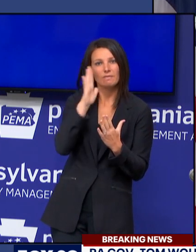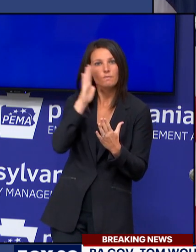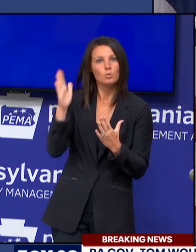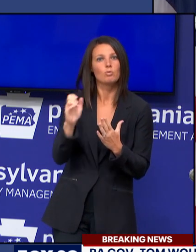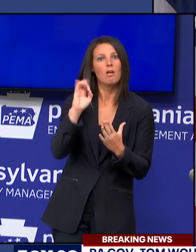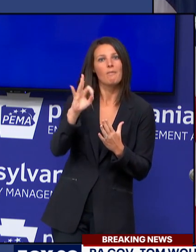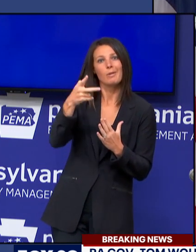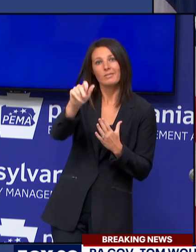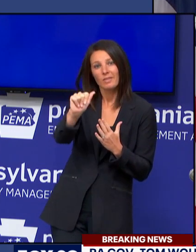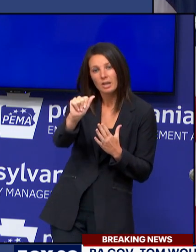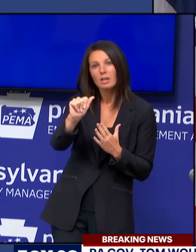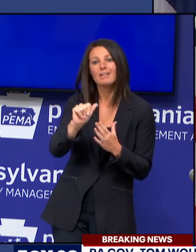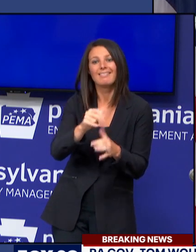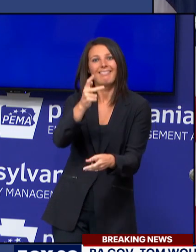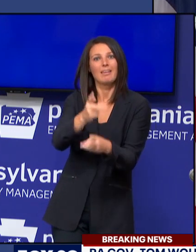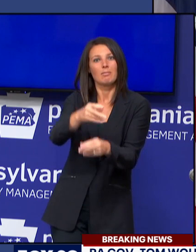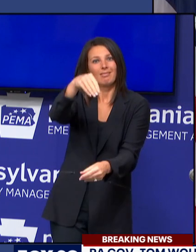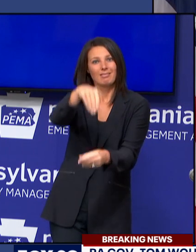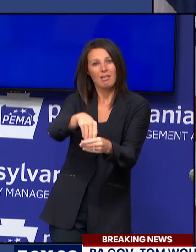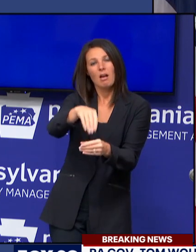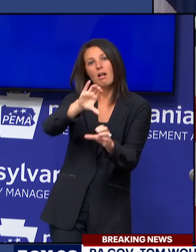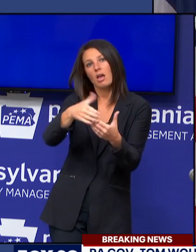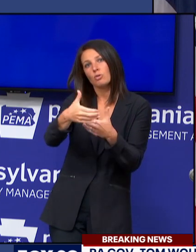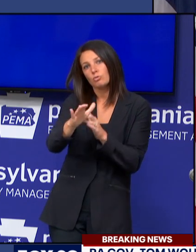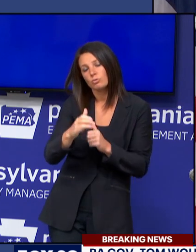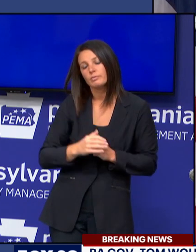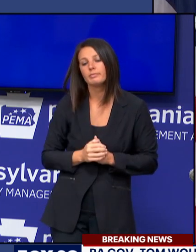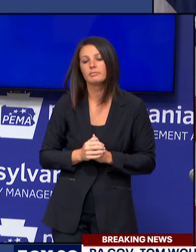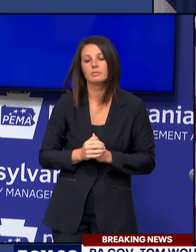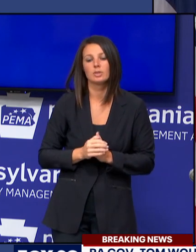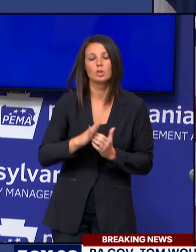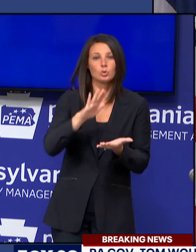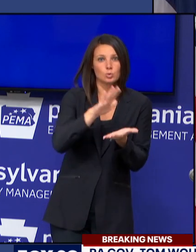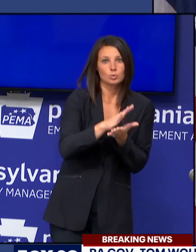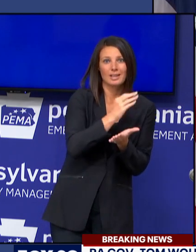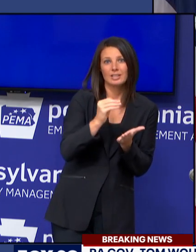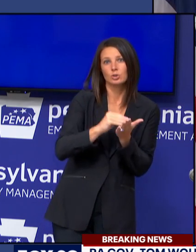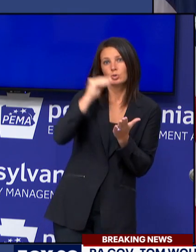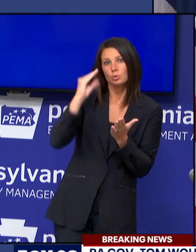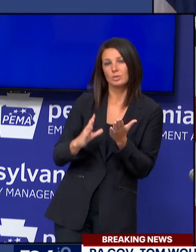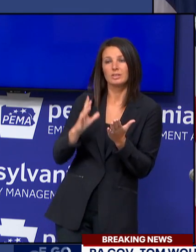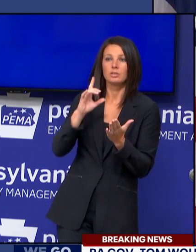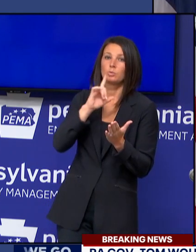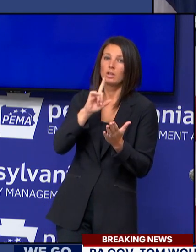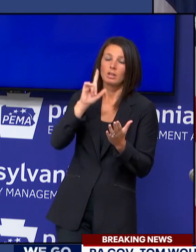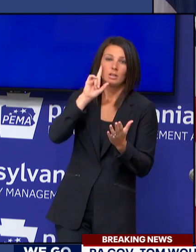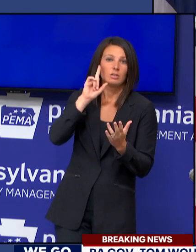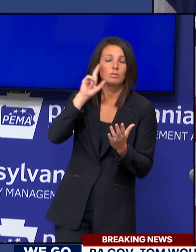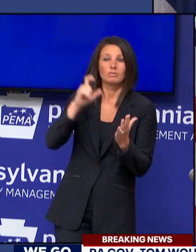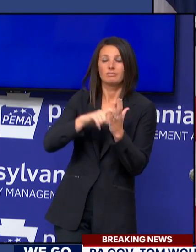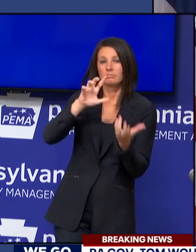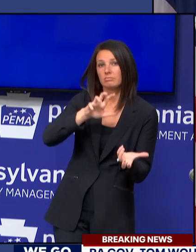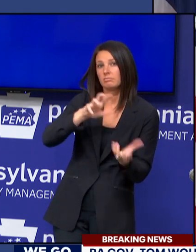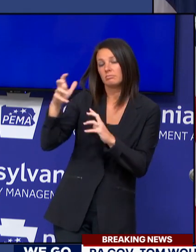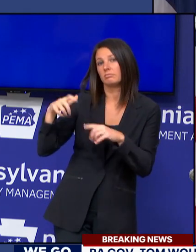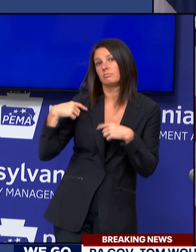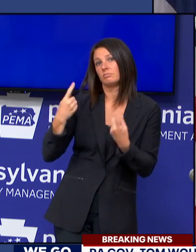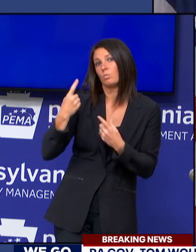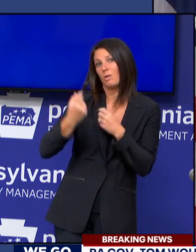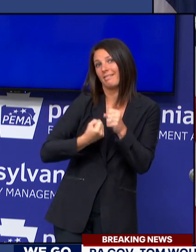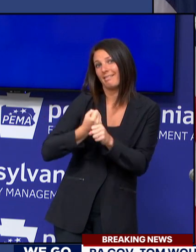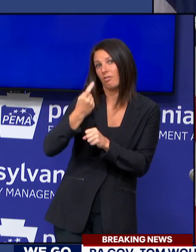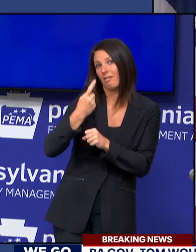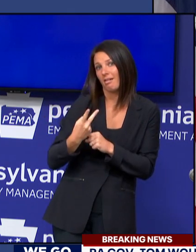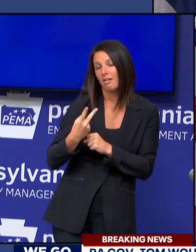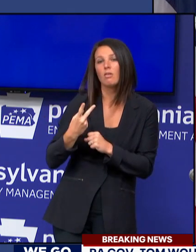Commonwealth. They're in those classrooms. Our schools and students have experienced a lot of disruption over the past year and a half,